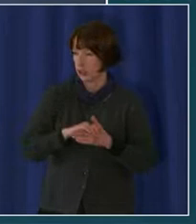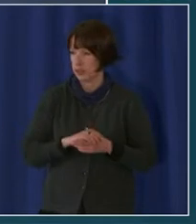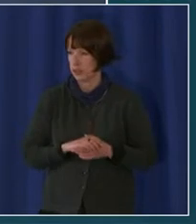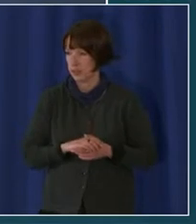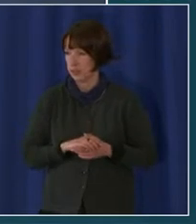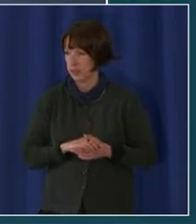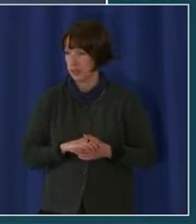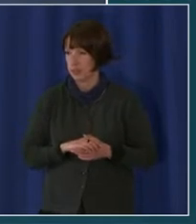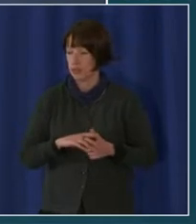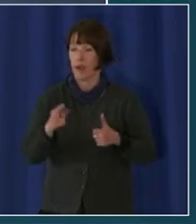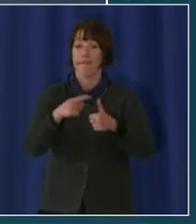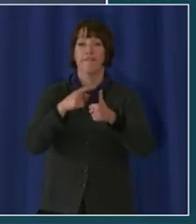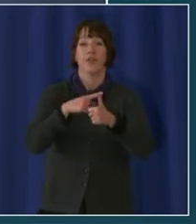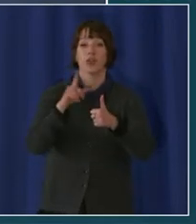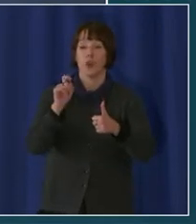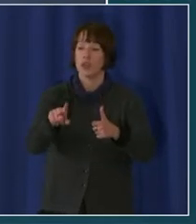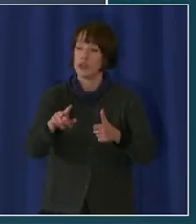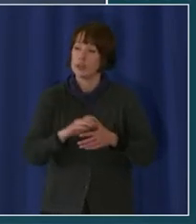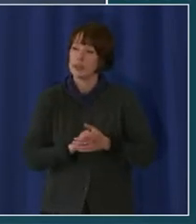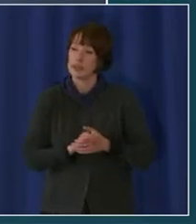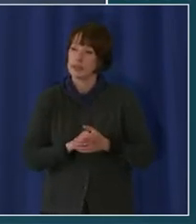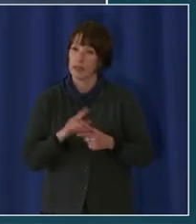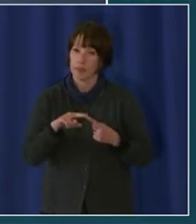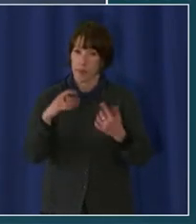streams. So for our first question,